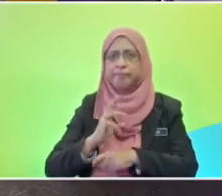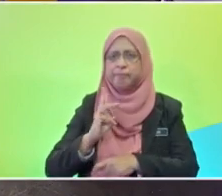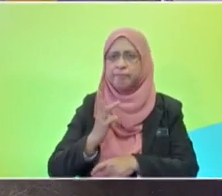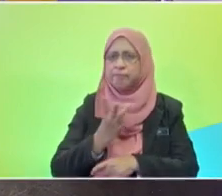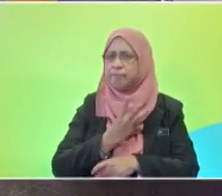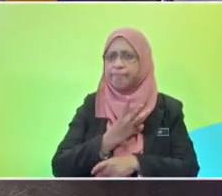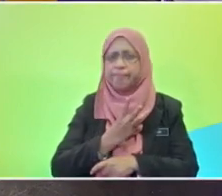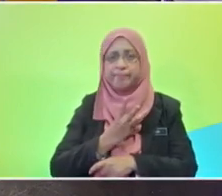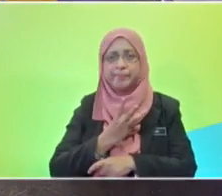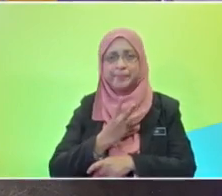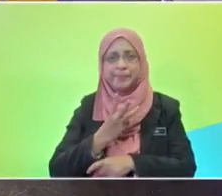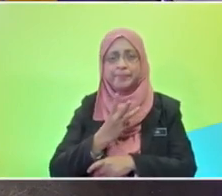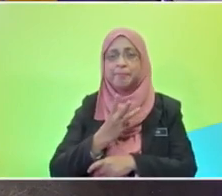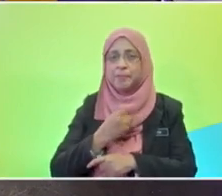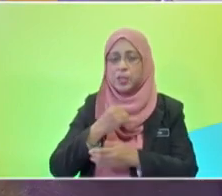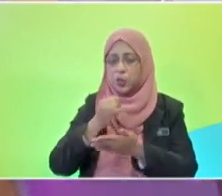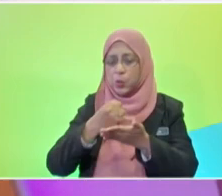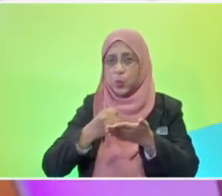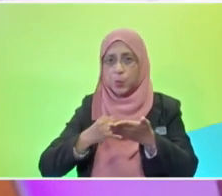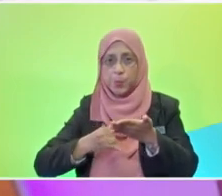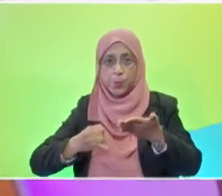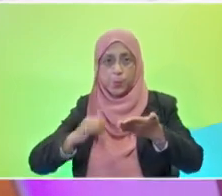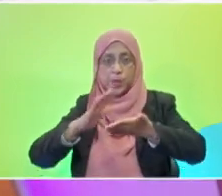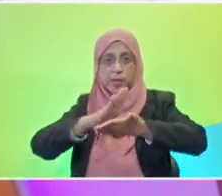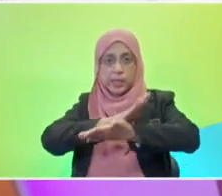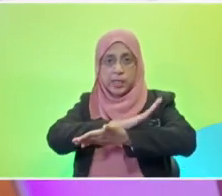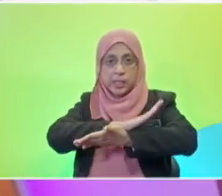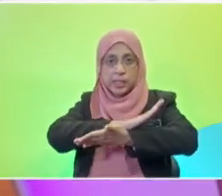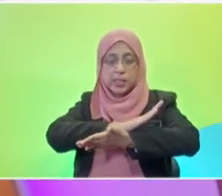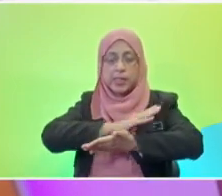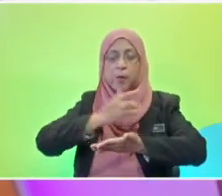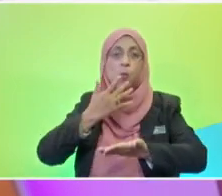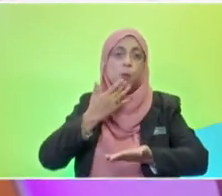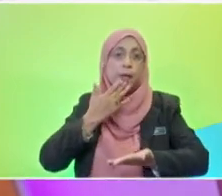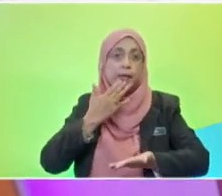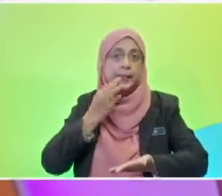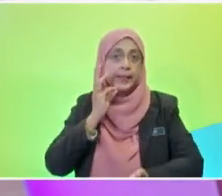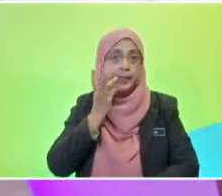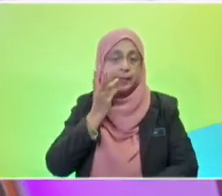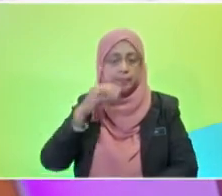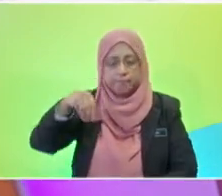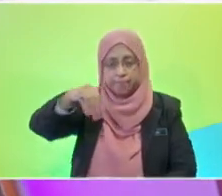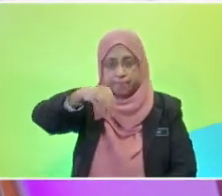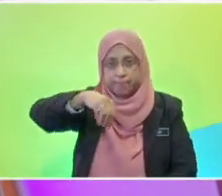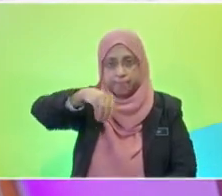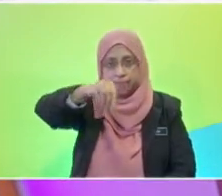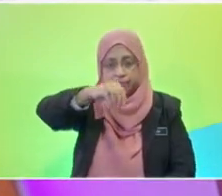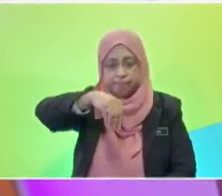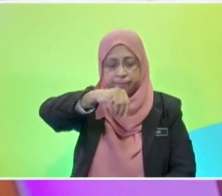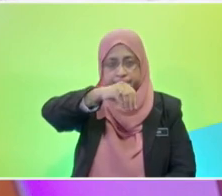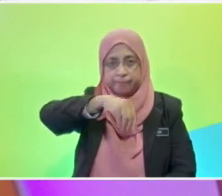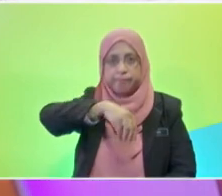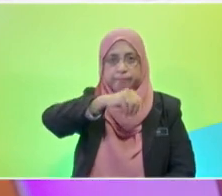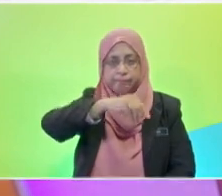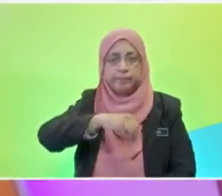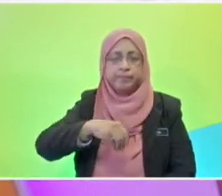own column. You can draw on a piece of paper and you can color the rice, dry it. It might take a few days for the